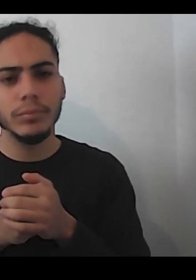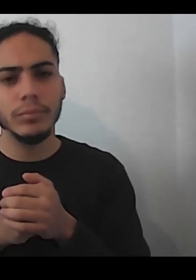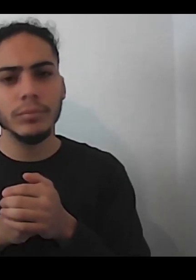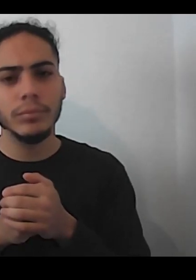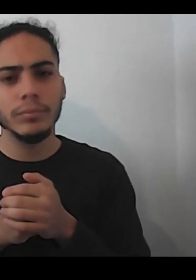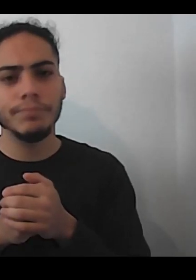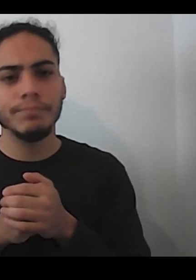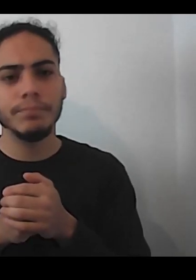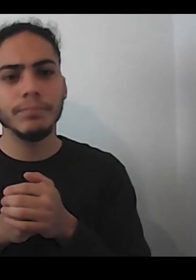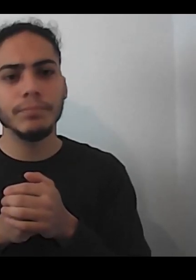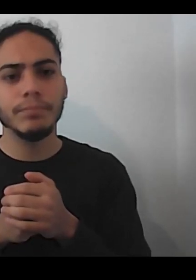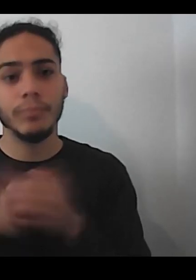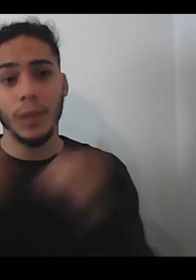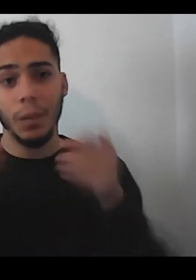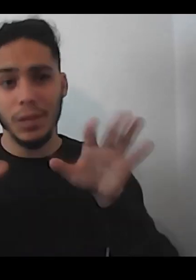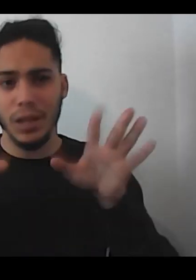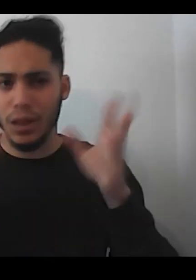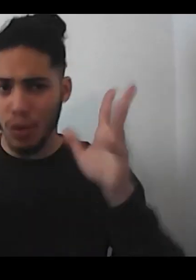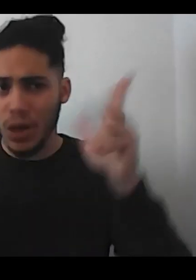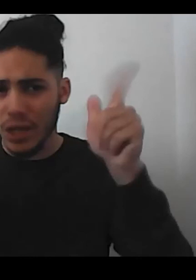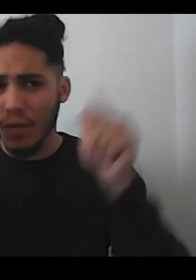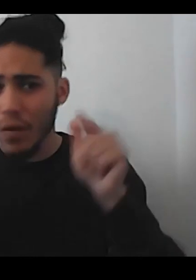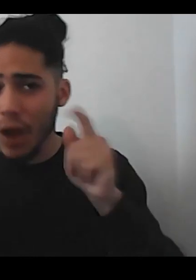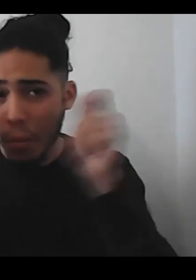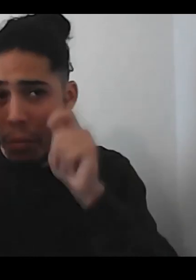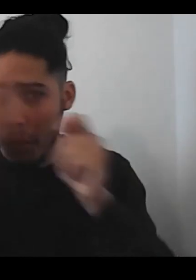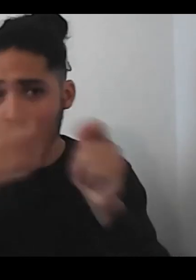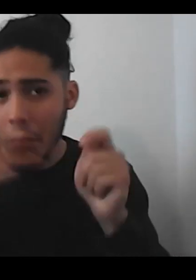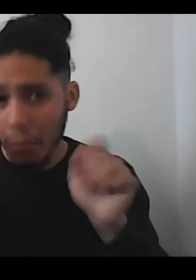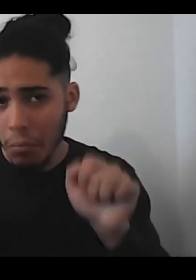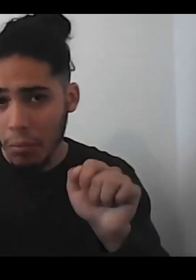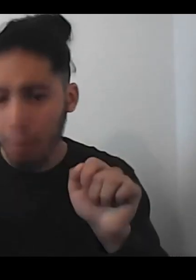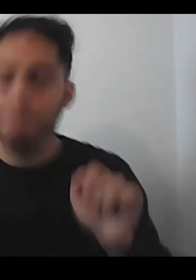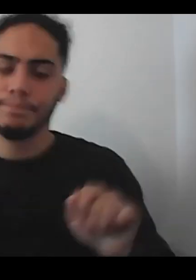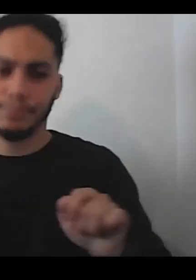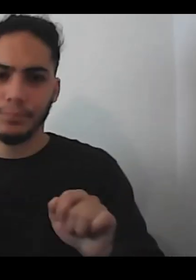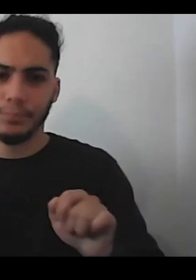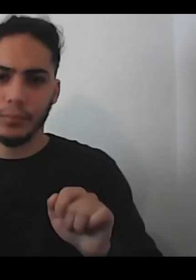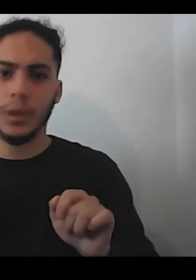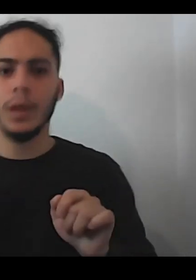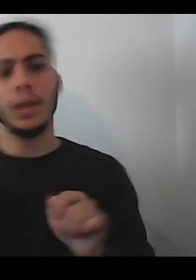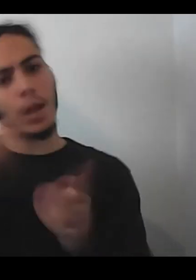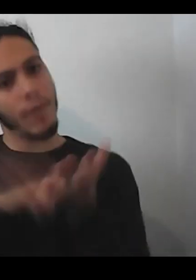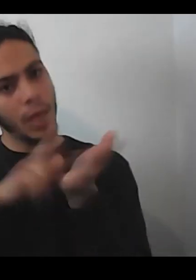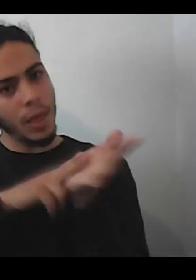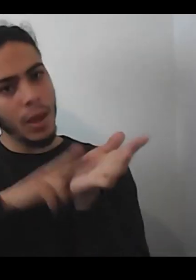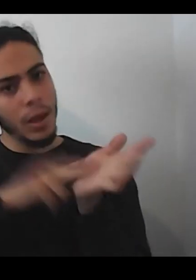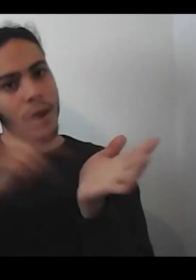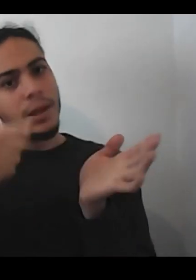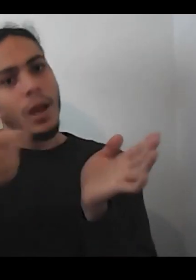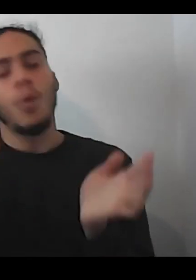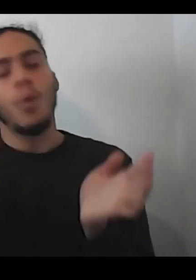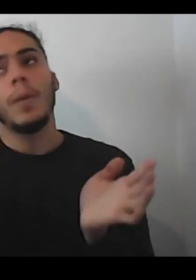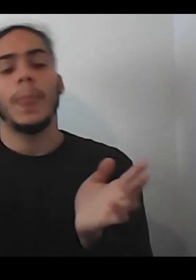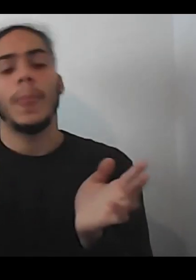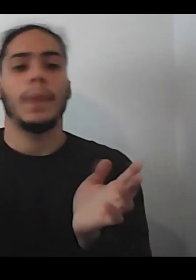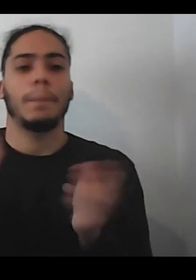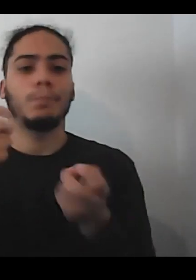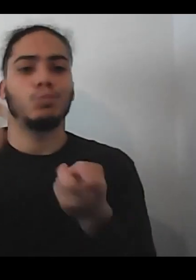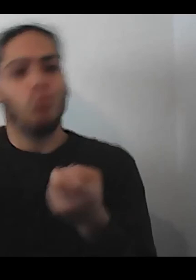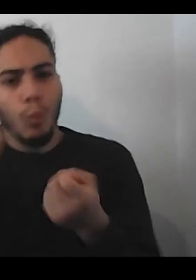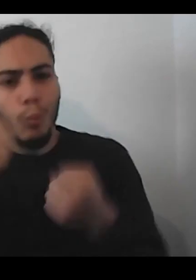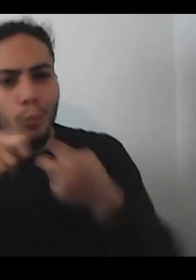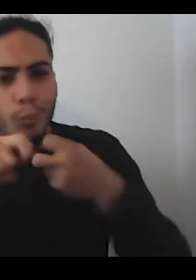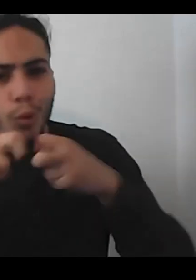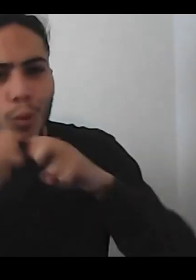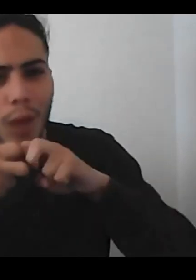expression part, right? Yes, that is true. That is one of the one of the issues that is